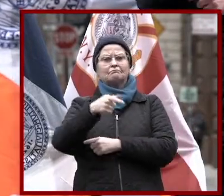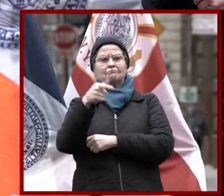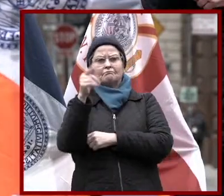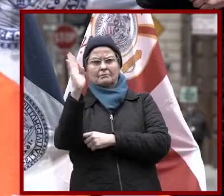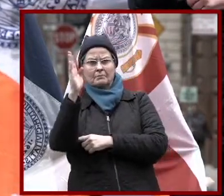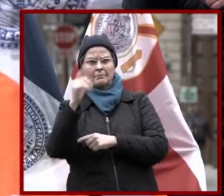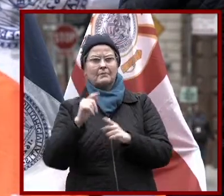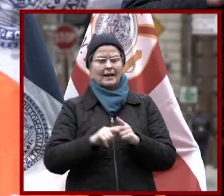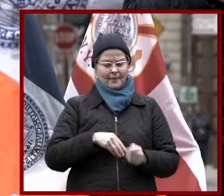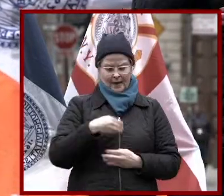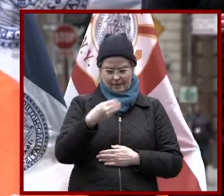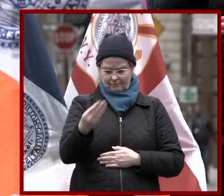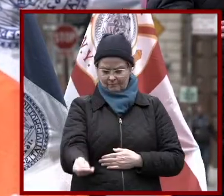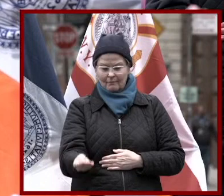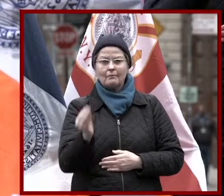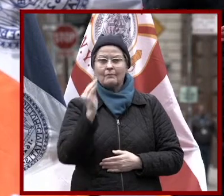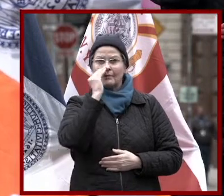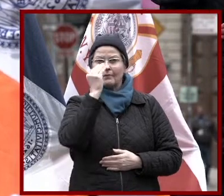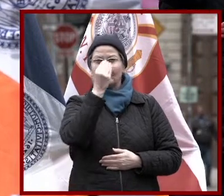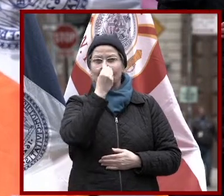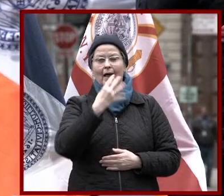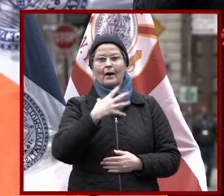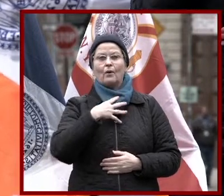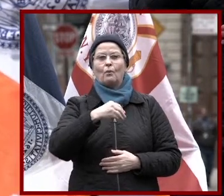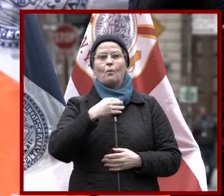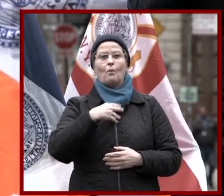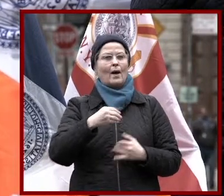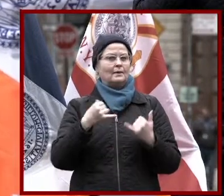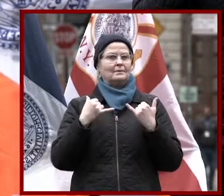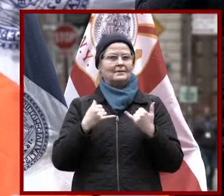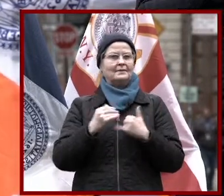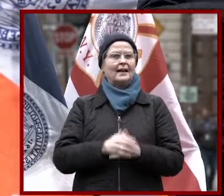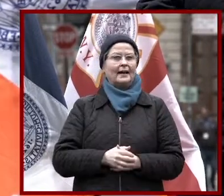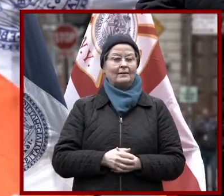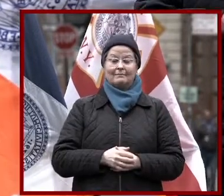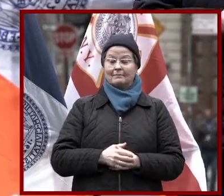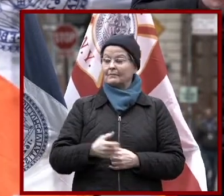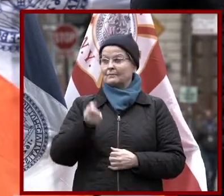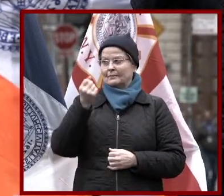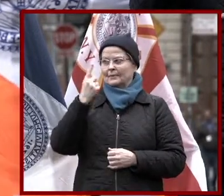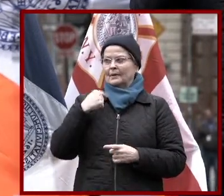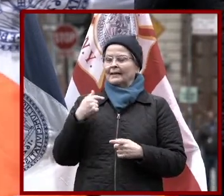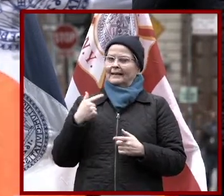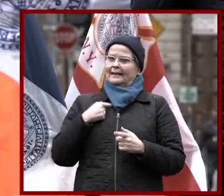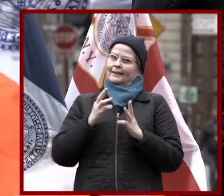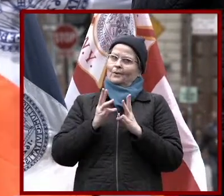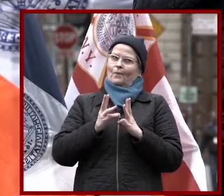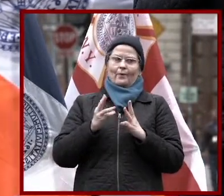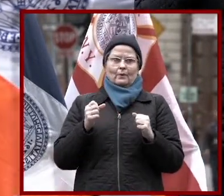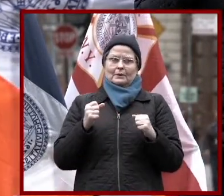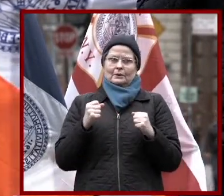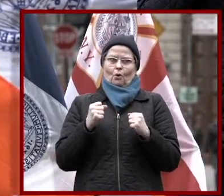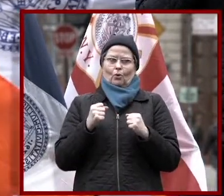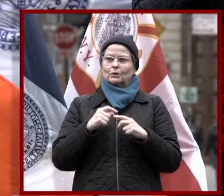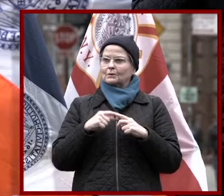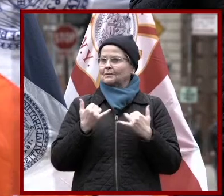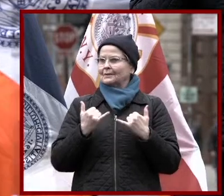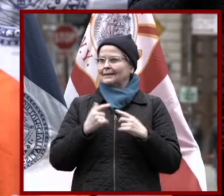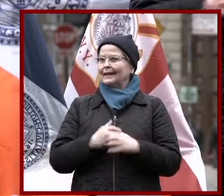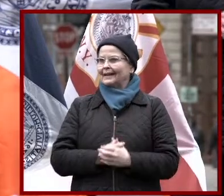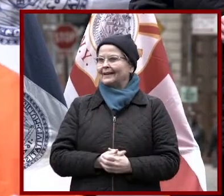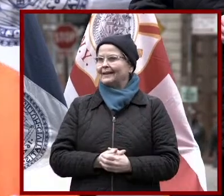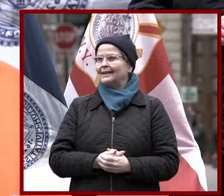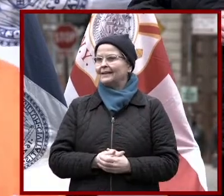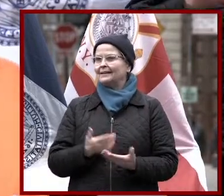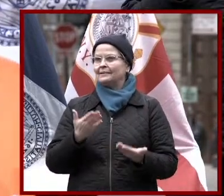at this corner. And so we hope that you'll bear with us. We know that it's a little bit chilly, but those of you that have been here before know that it's